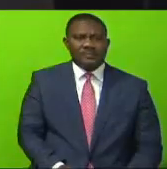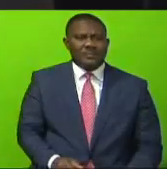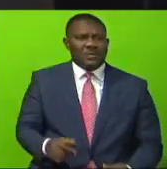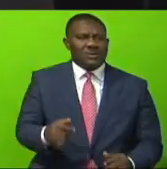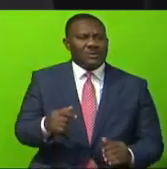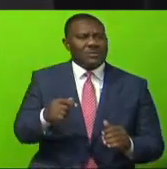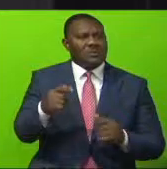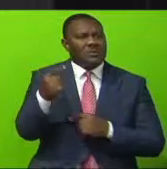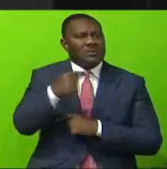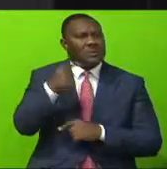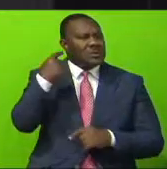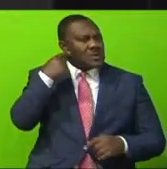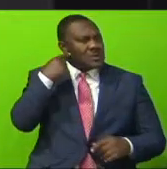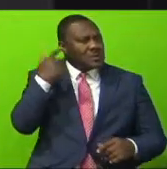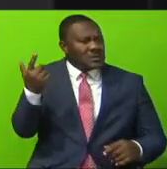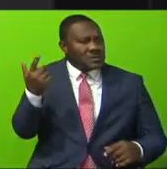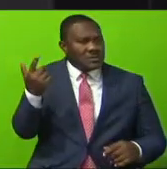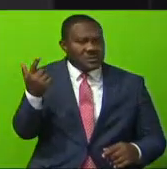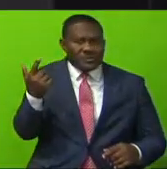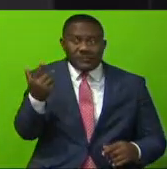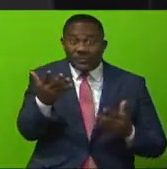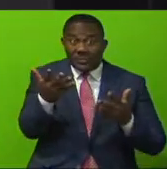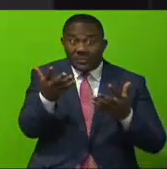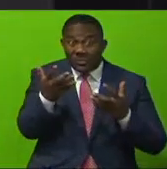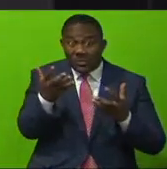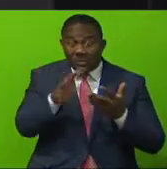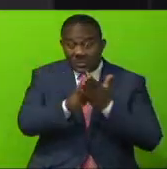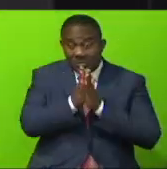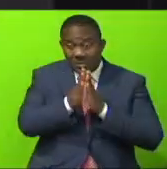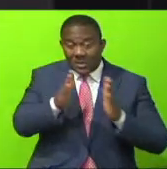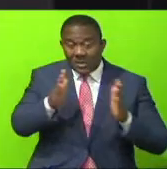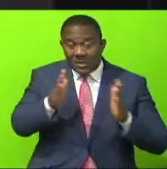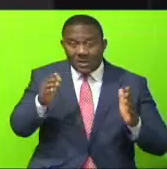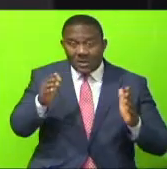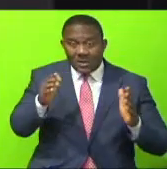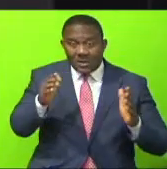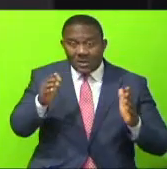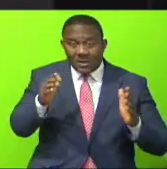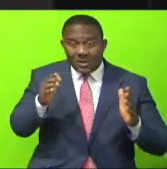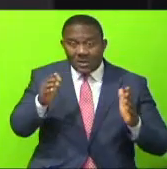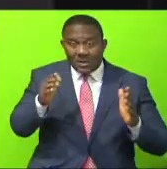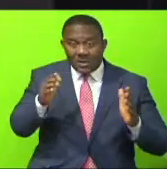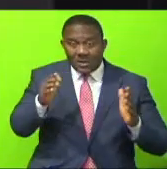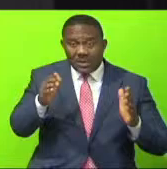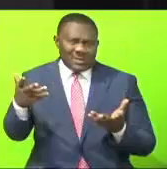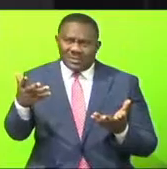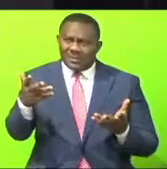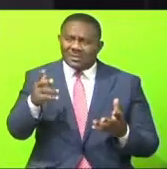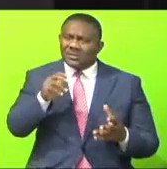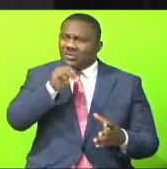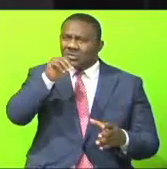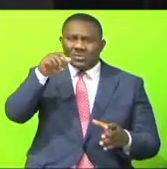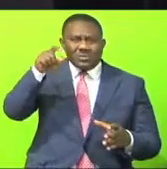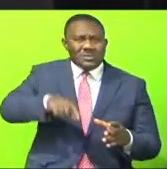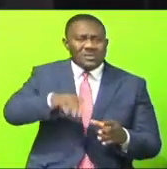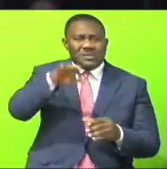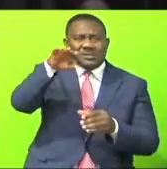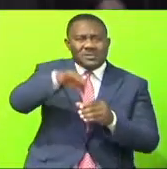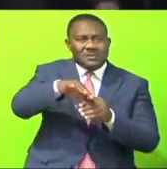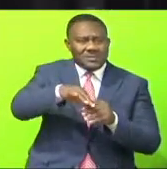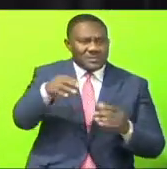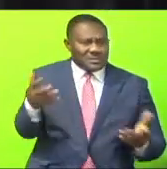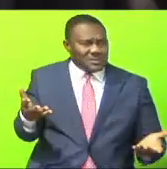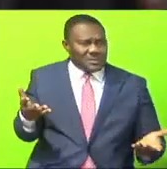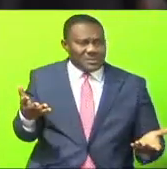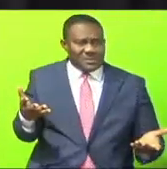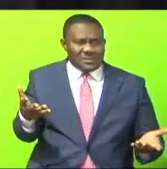you won't go to the December pools, but they are going to use your energies and your talent so they become the majority.